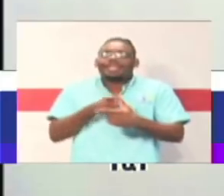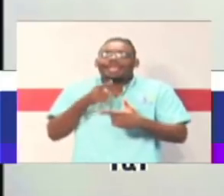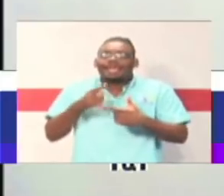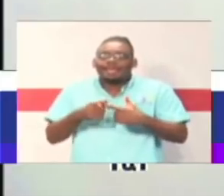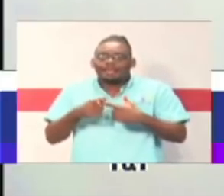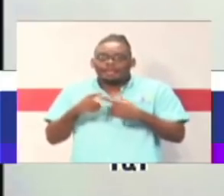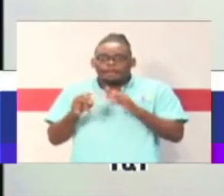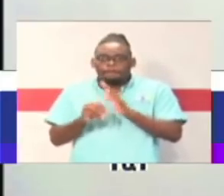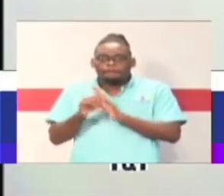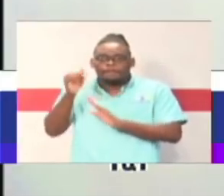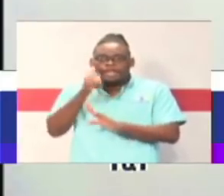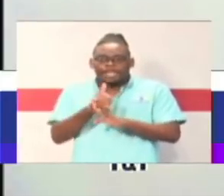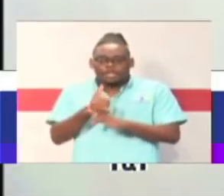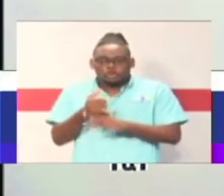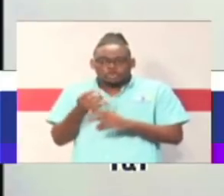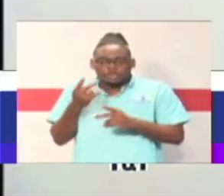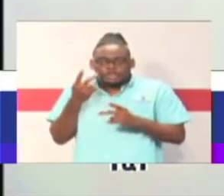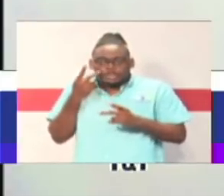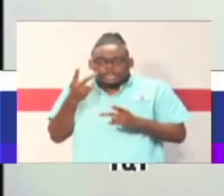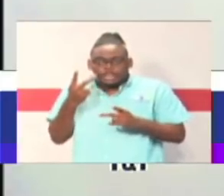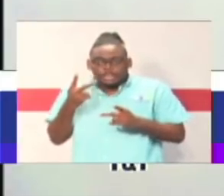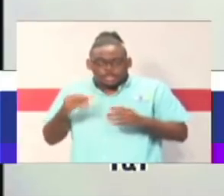patients, just like myself,